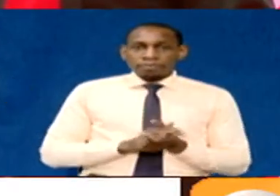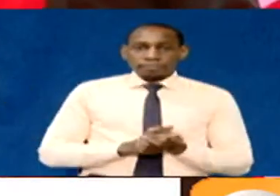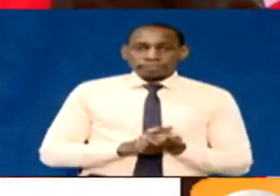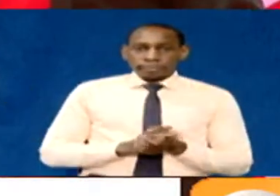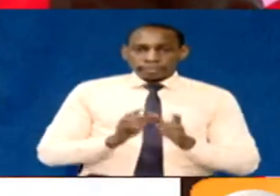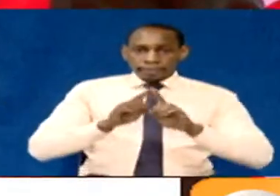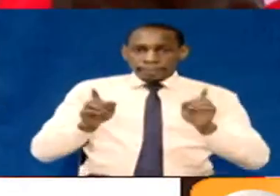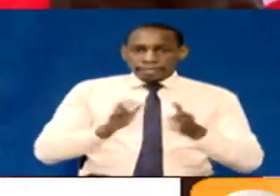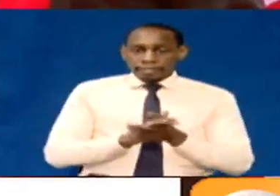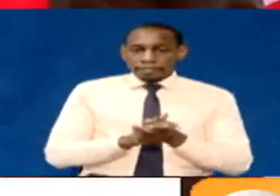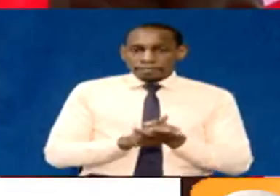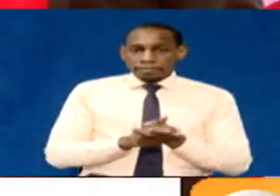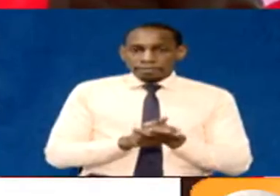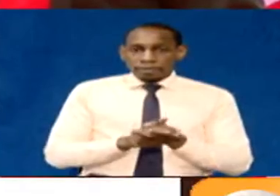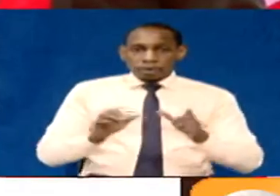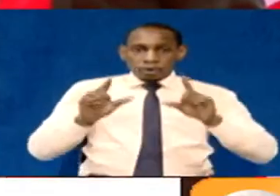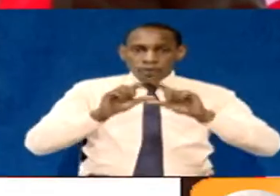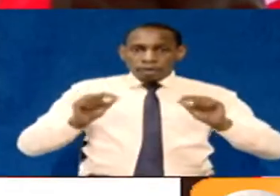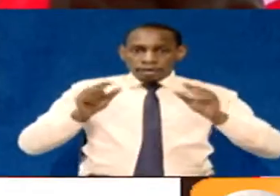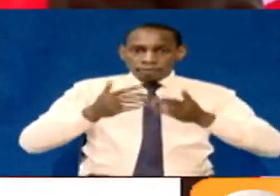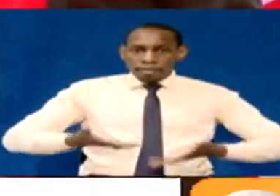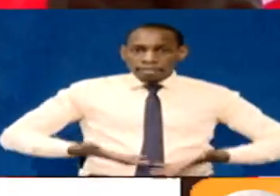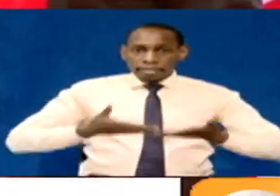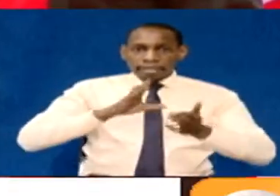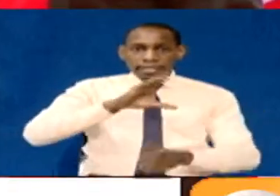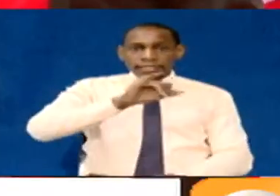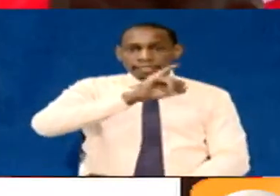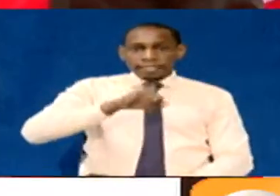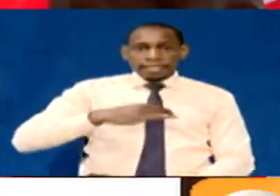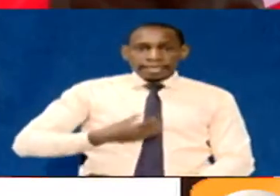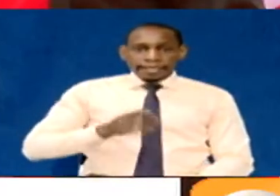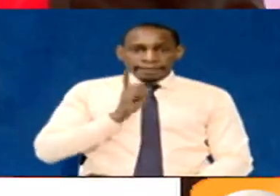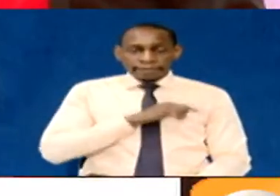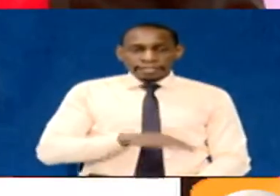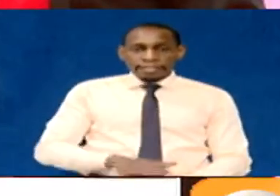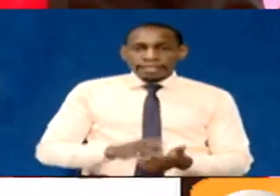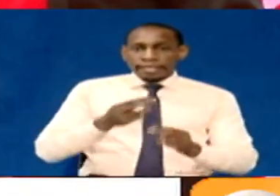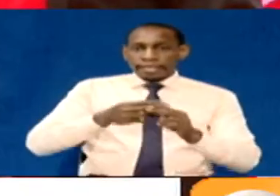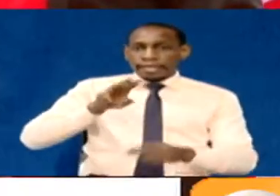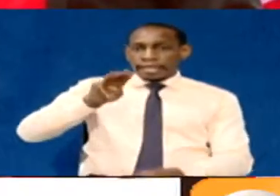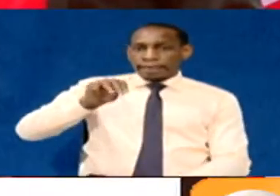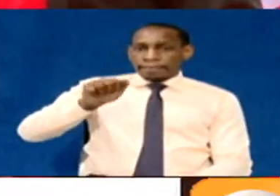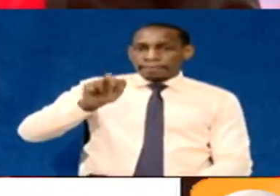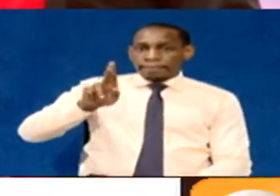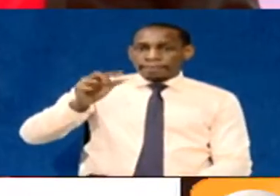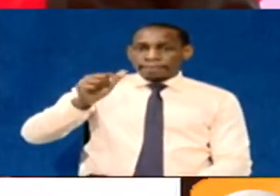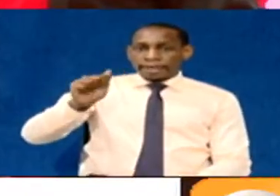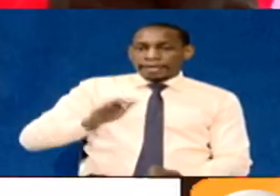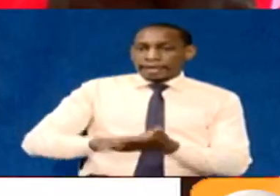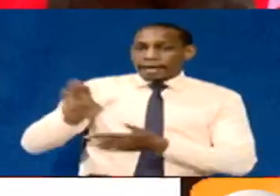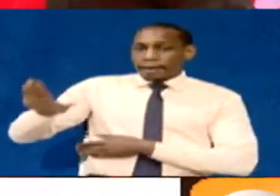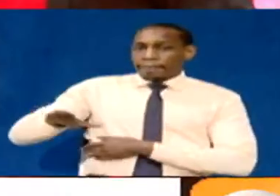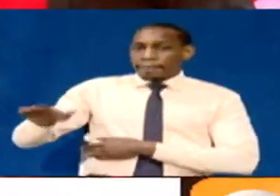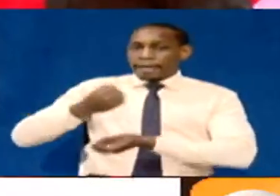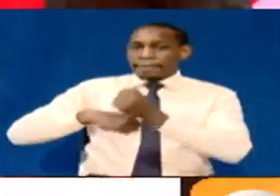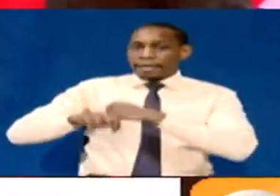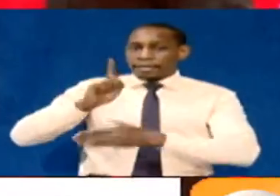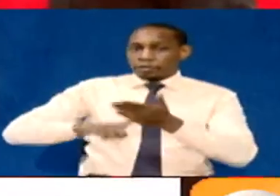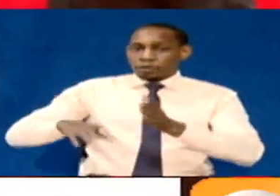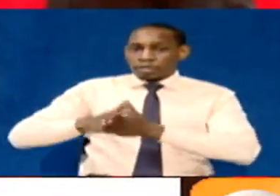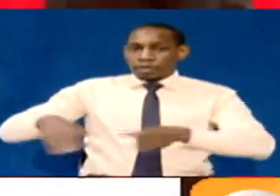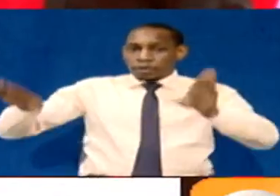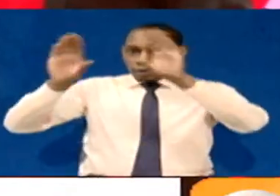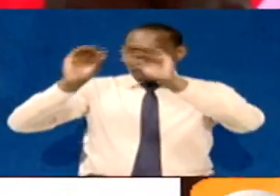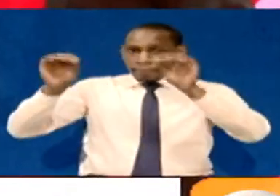But here's a no-holds-barred statement from Chief Justice Emeritus David Maraga on what Parliament should do to the